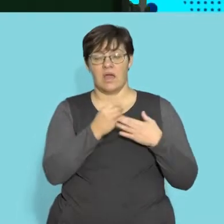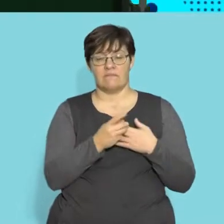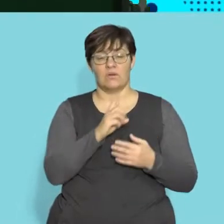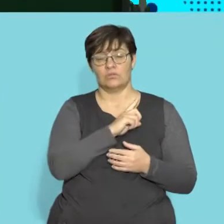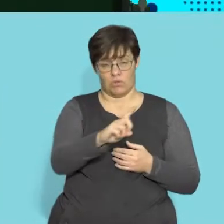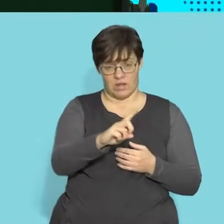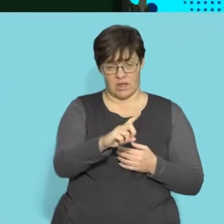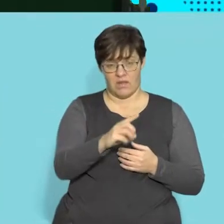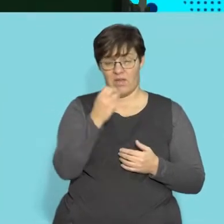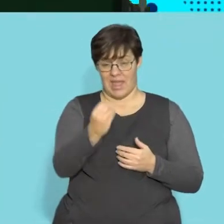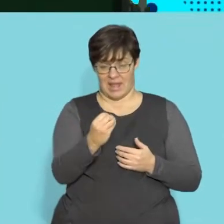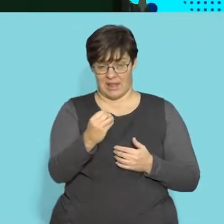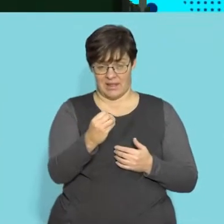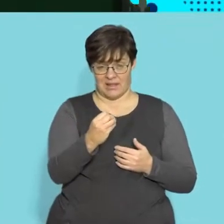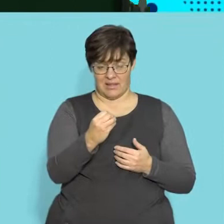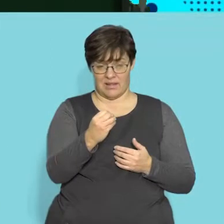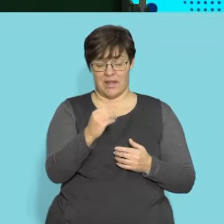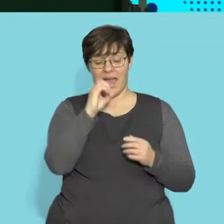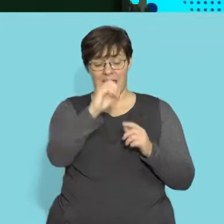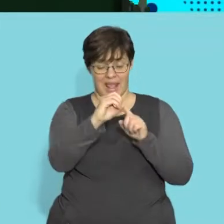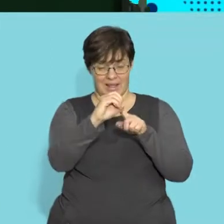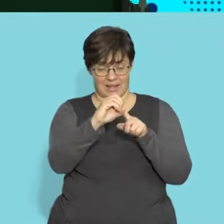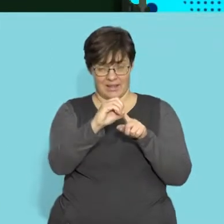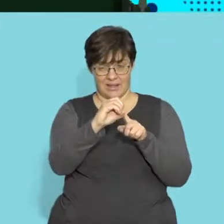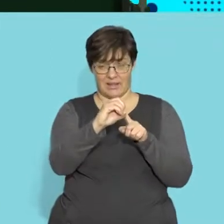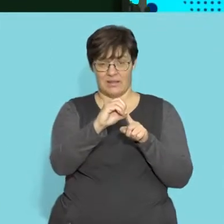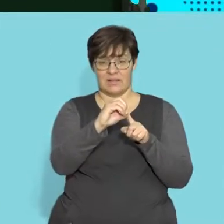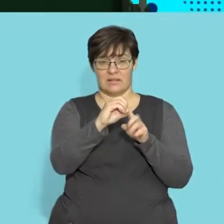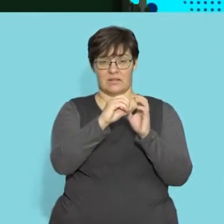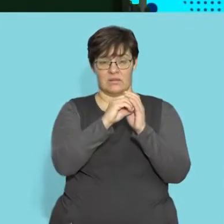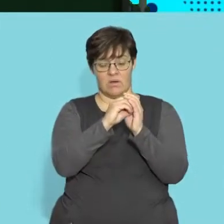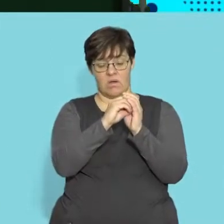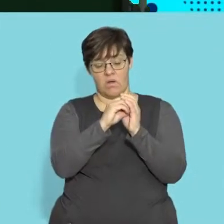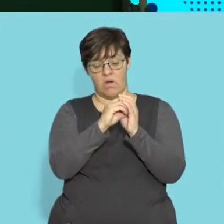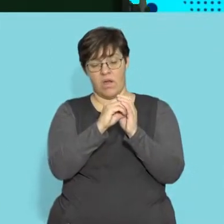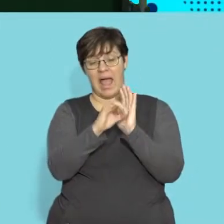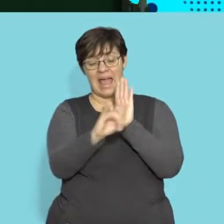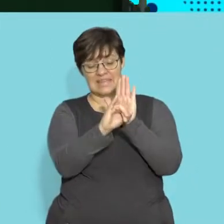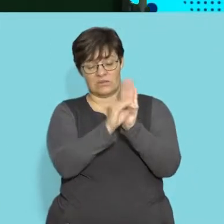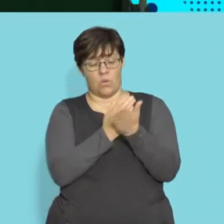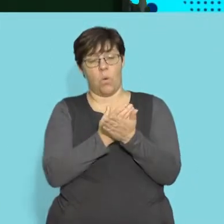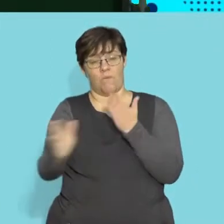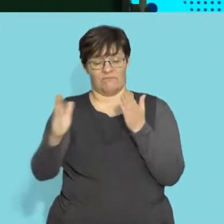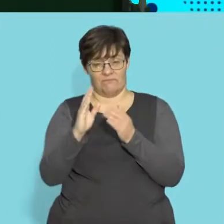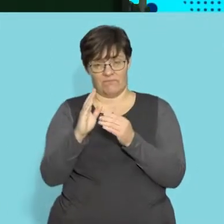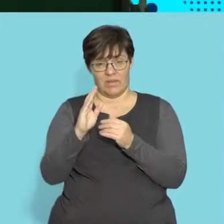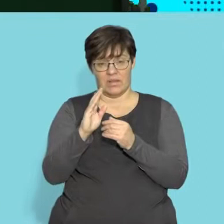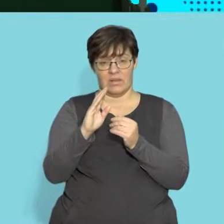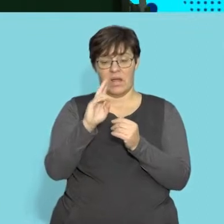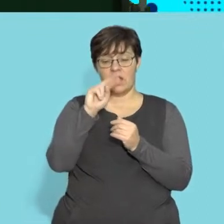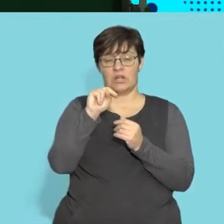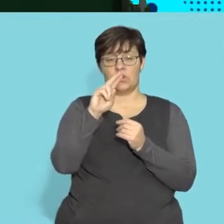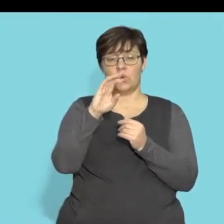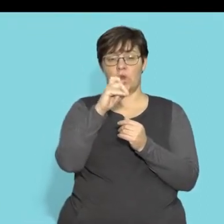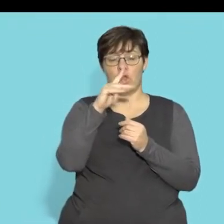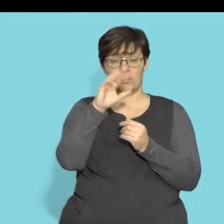got a donor for an egg. That egg cell has been stripped of its identity, meaning that